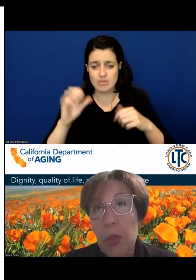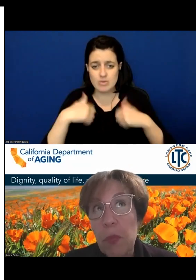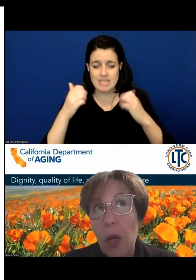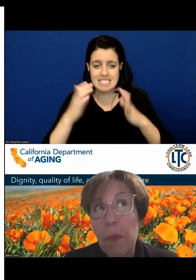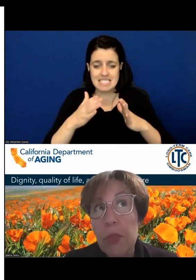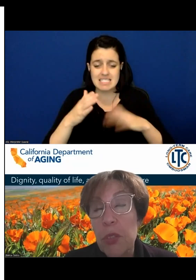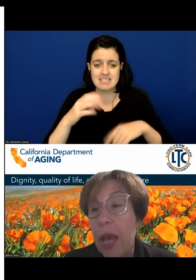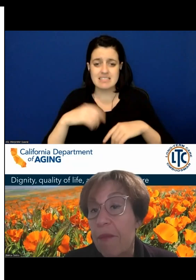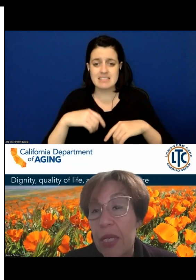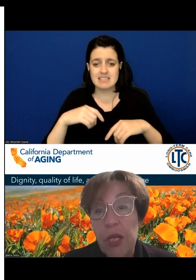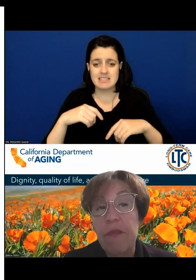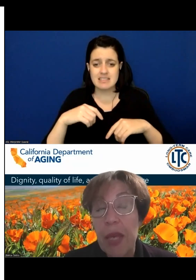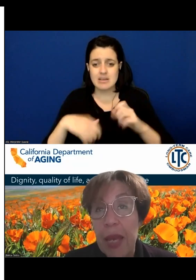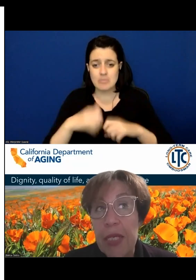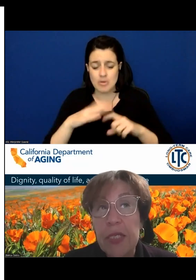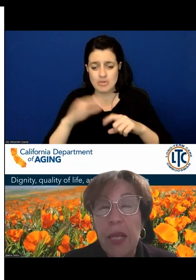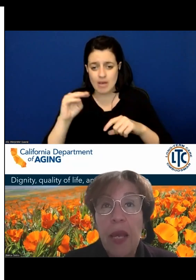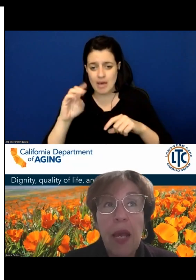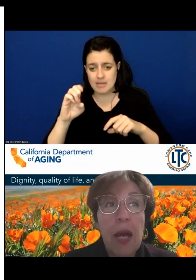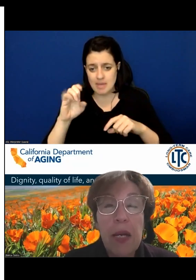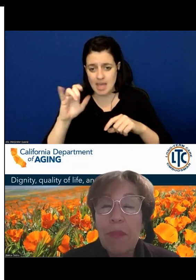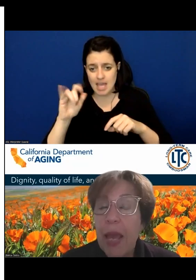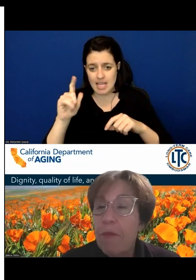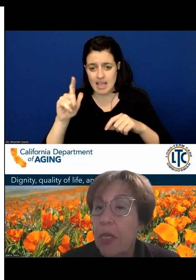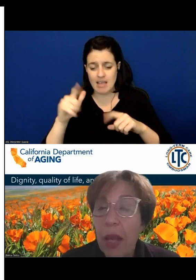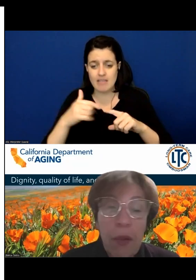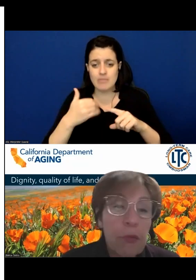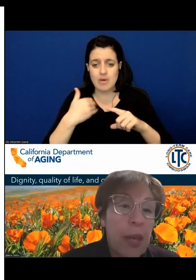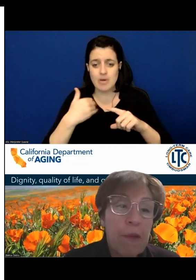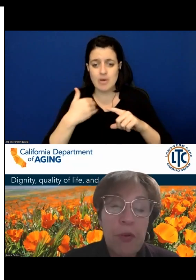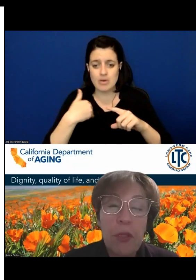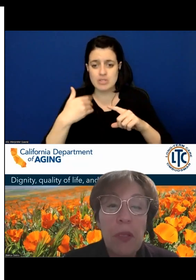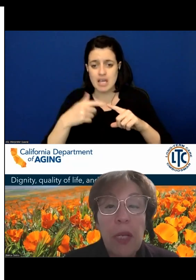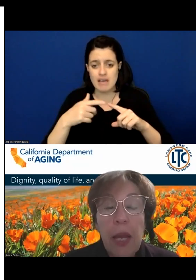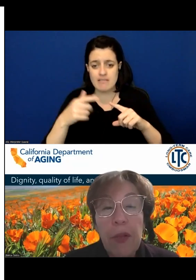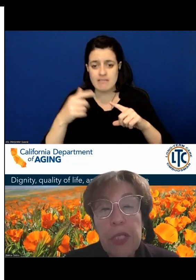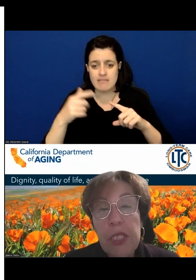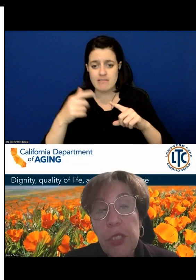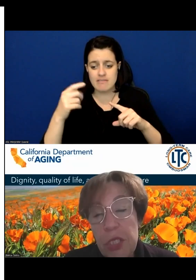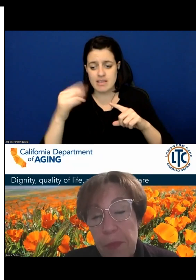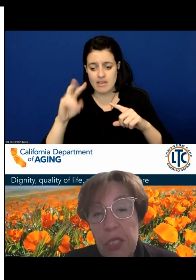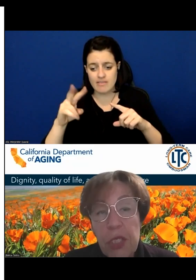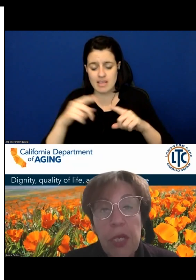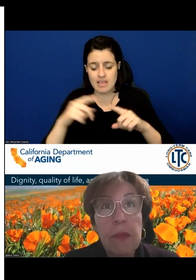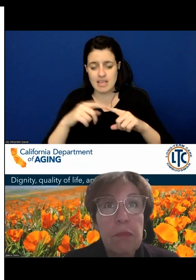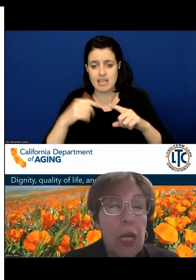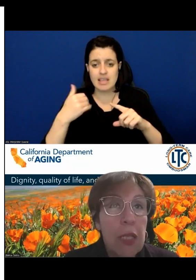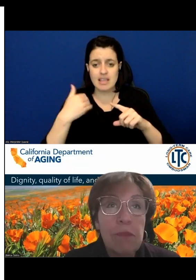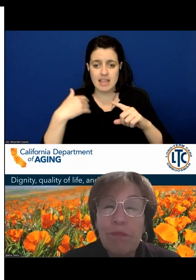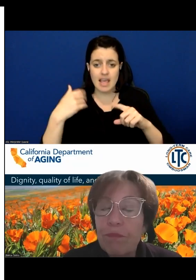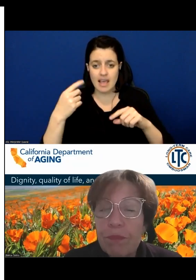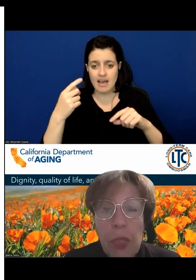them whom do have HIV/AIDS. They have mental health, behavioral health conditions, dementia,